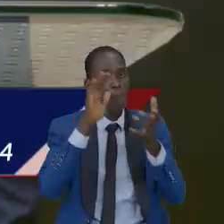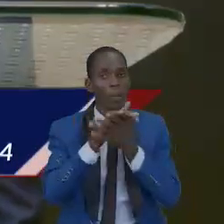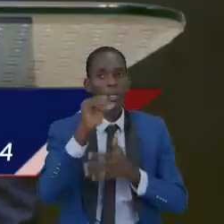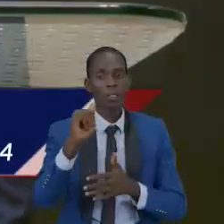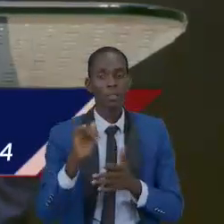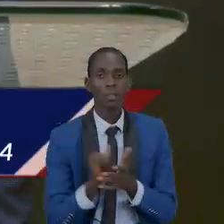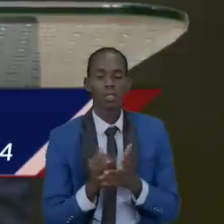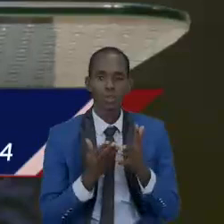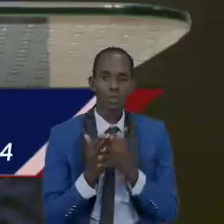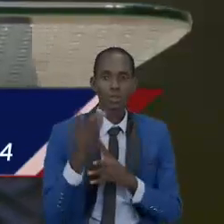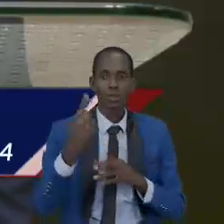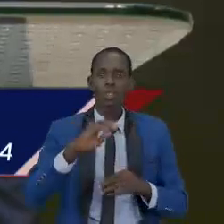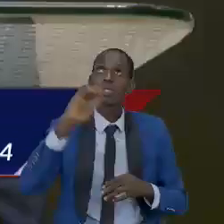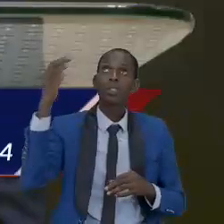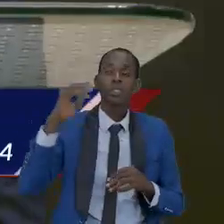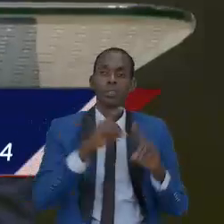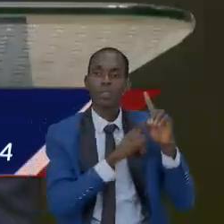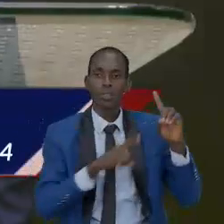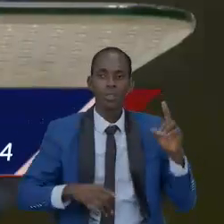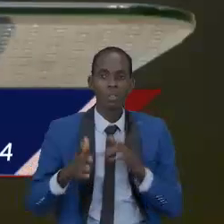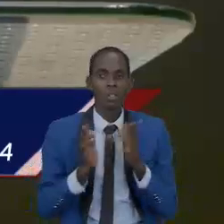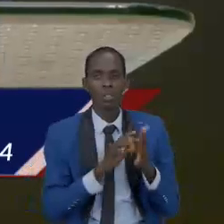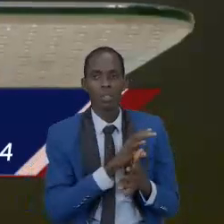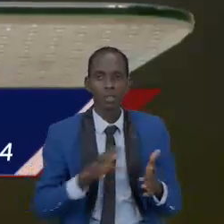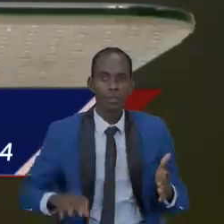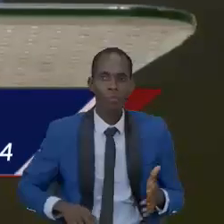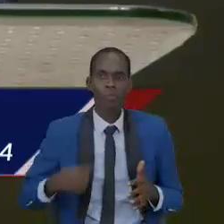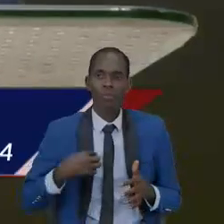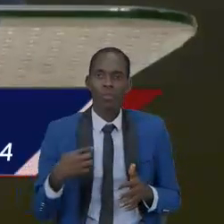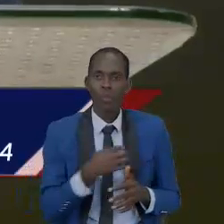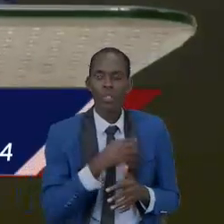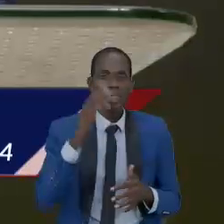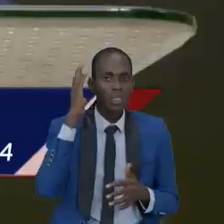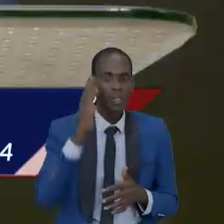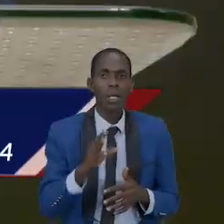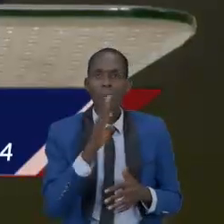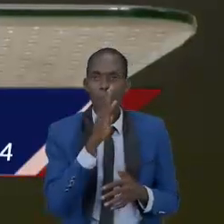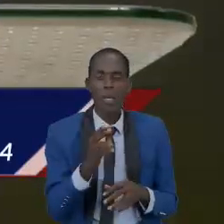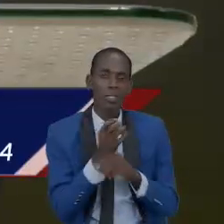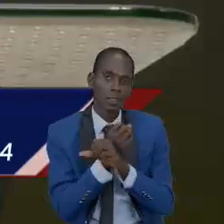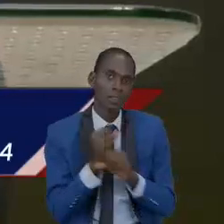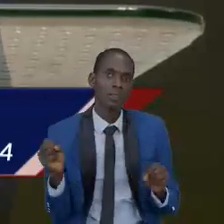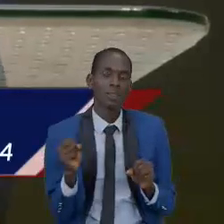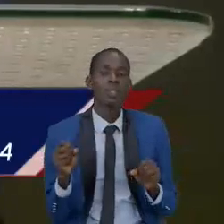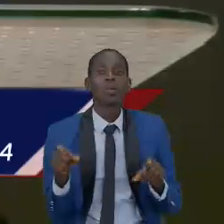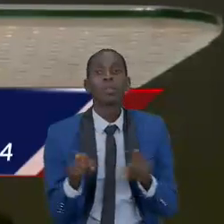the grace of the Lord Jesus Christ, we shall be saved